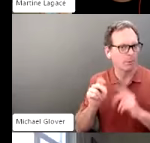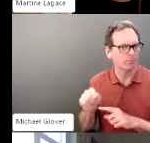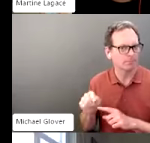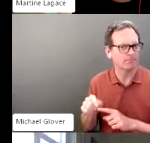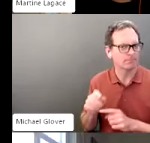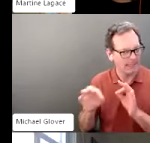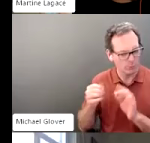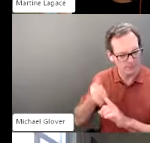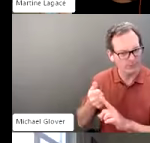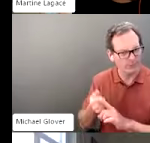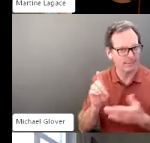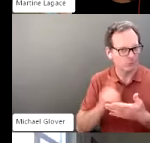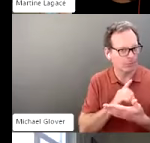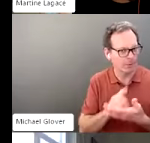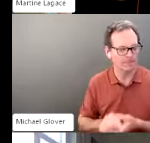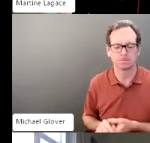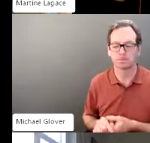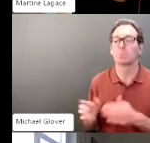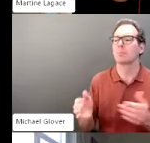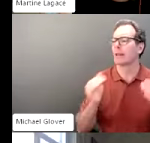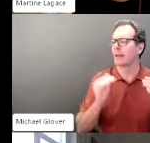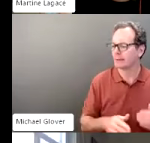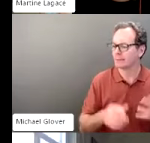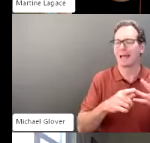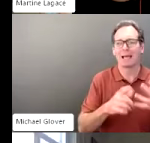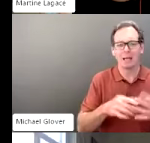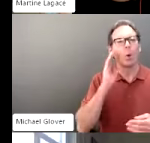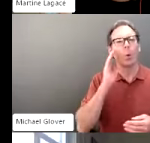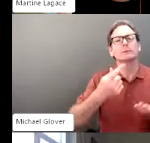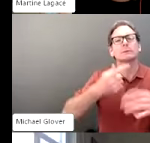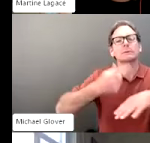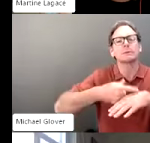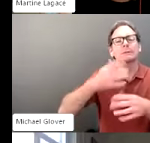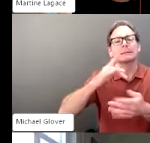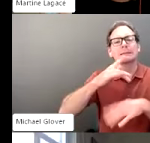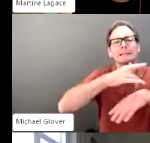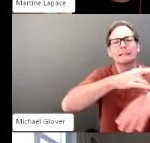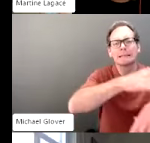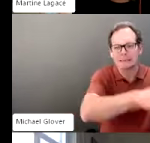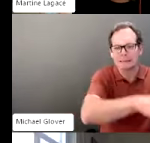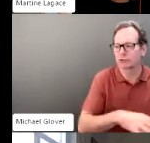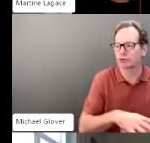of ageism at the end of the presentation. And if time allows, a few